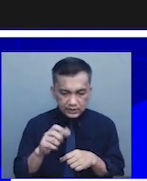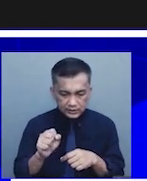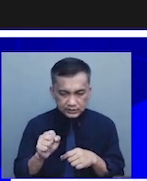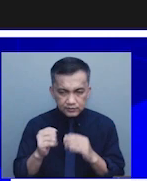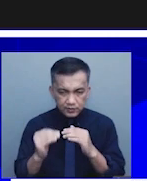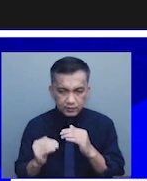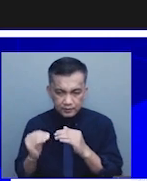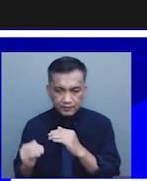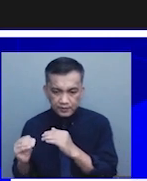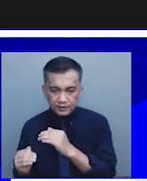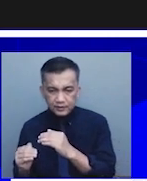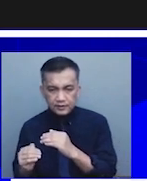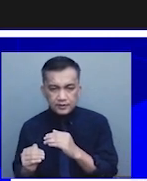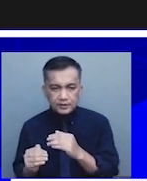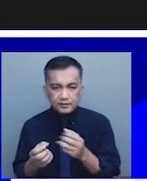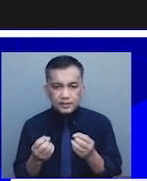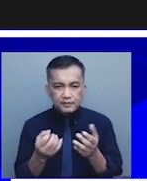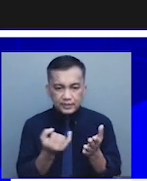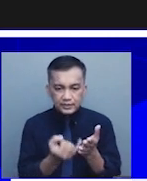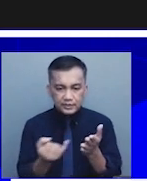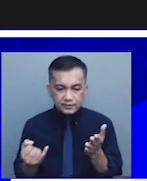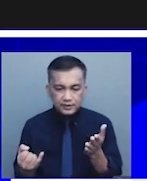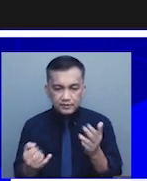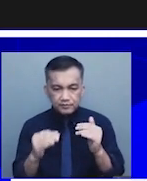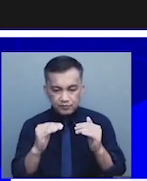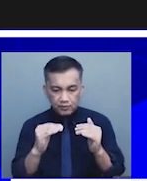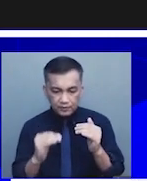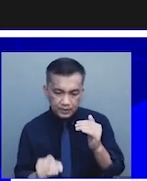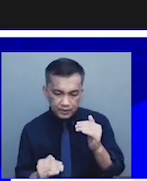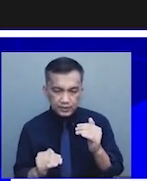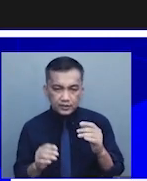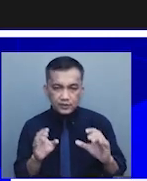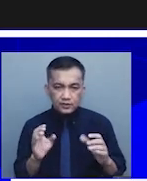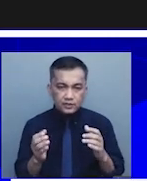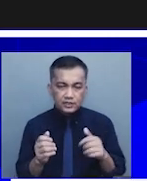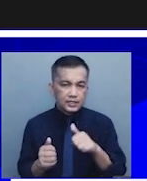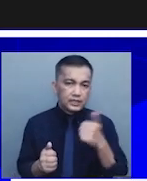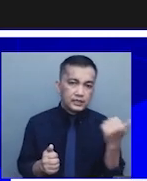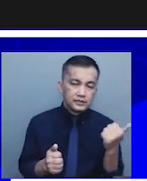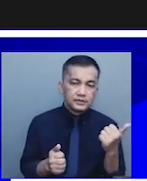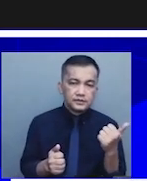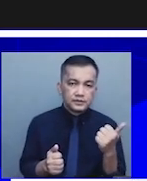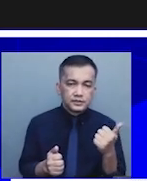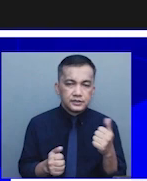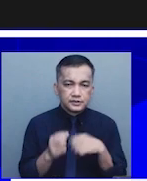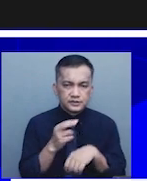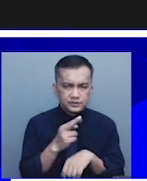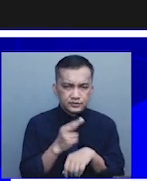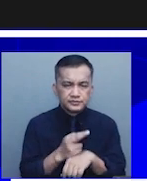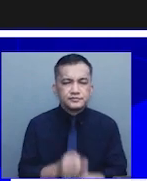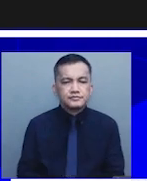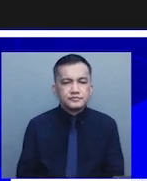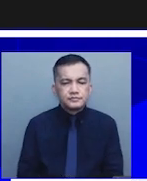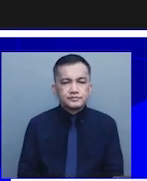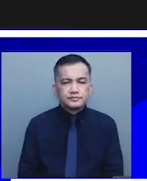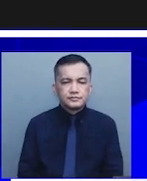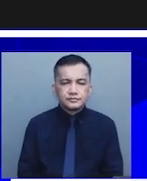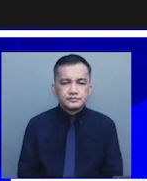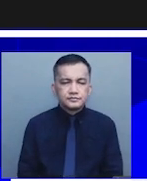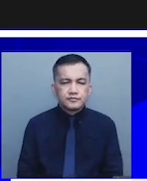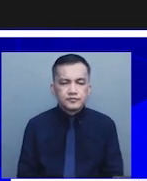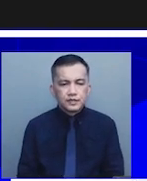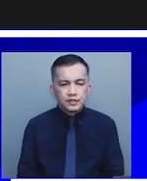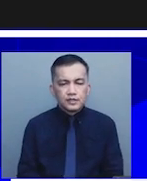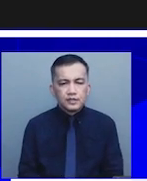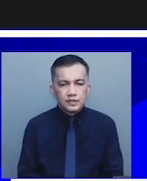Medyo marami silang items na bumaba compared sa other regions. So, dito, I'm